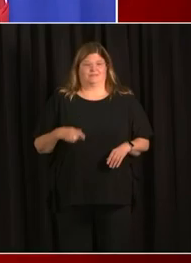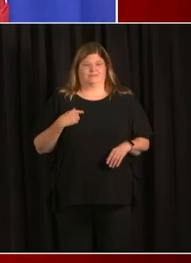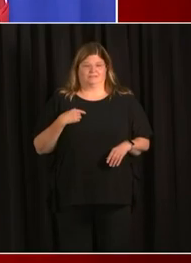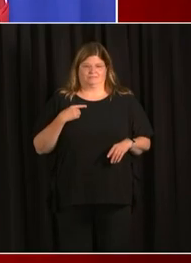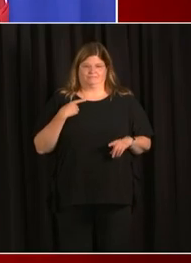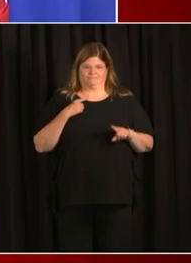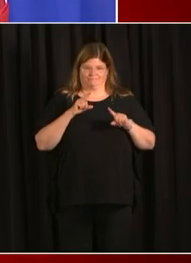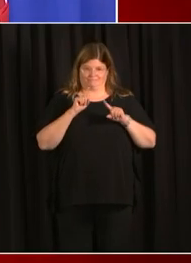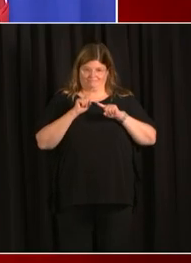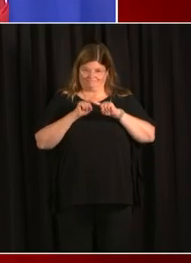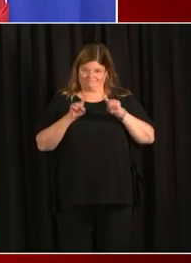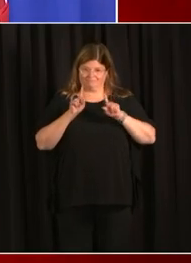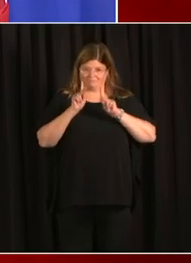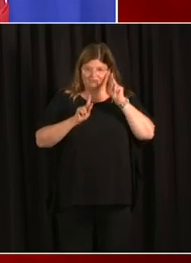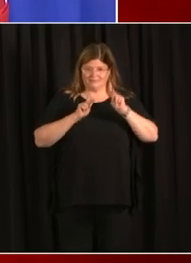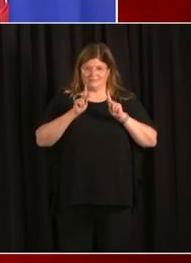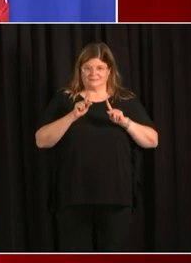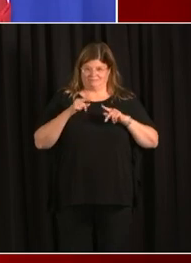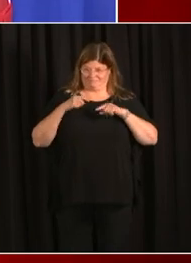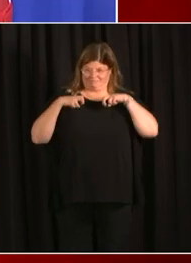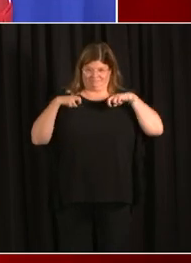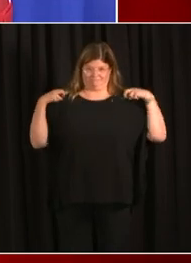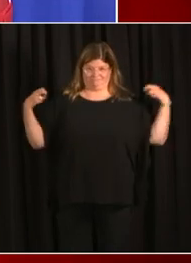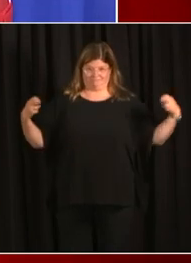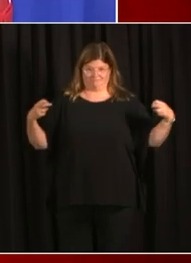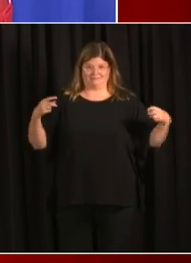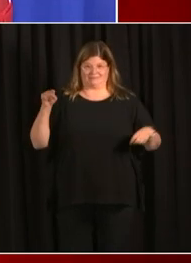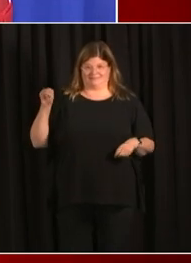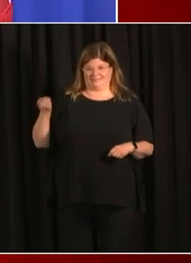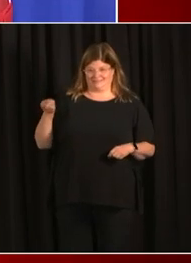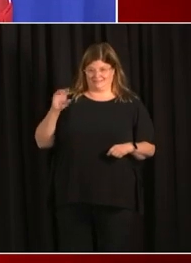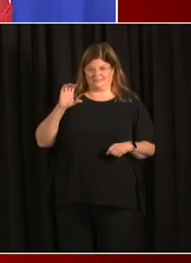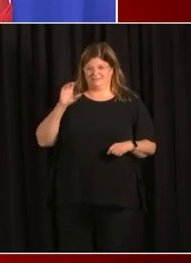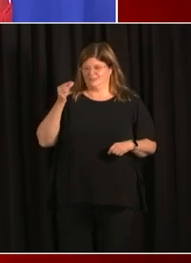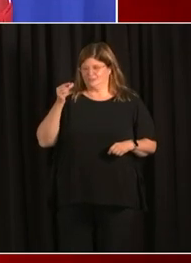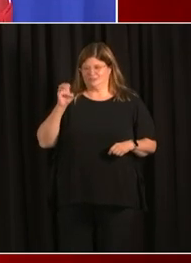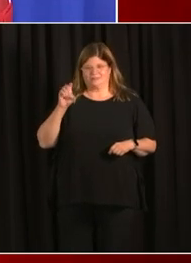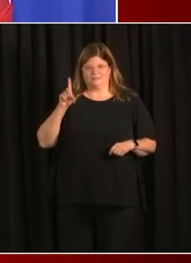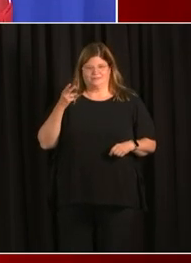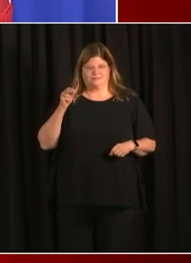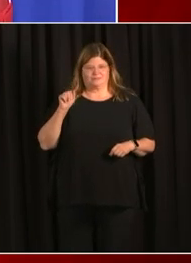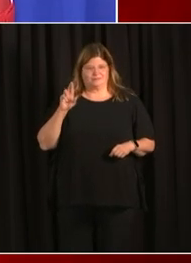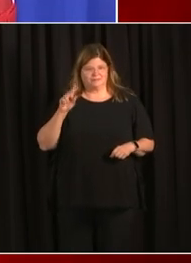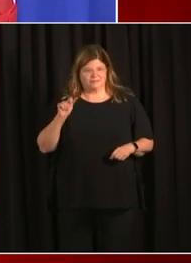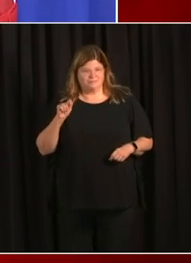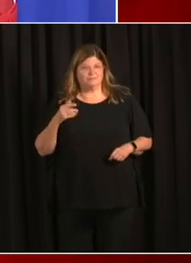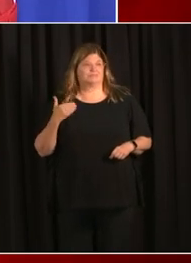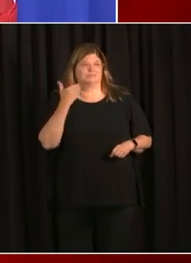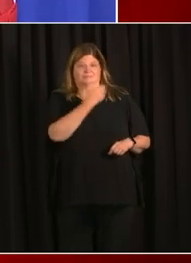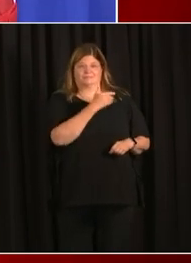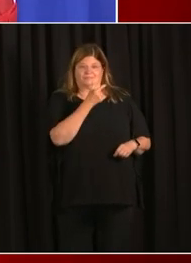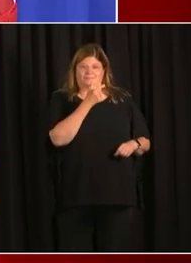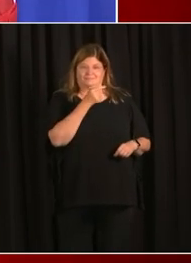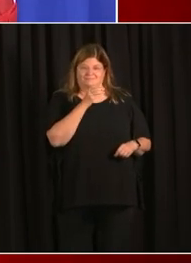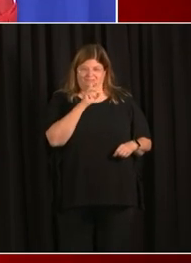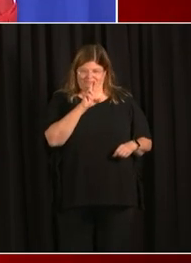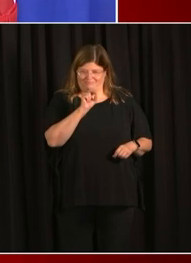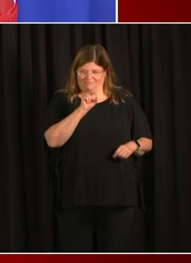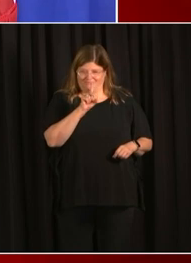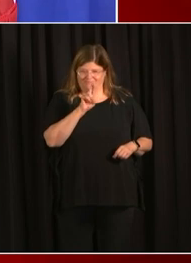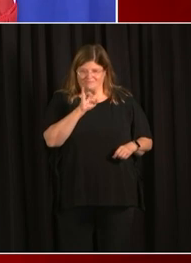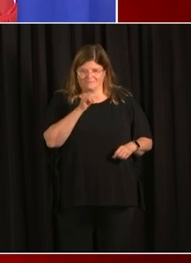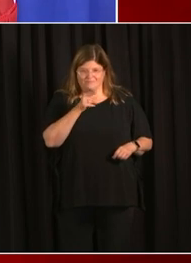cabinet, Chris Geldhart, LaQuandra Nesbitt, and Chris Rodriguez today, who